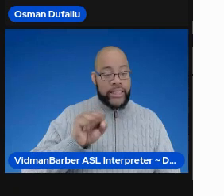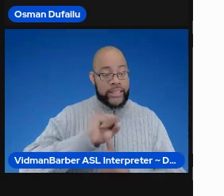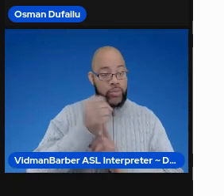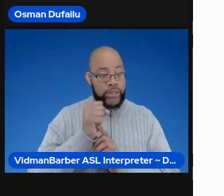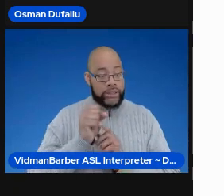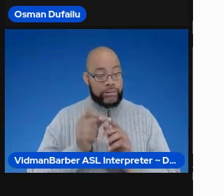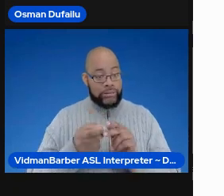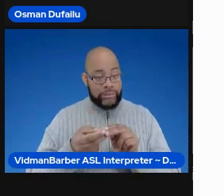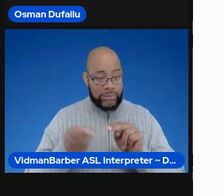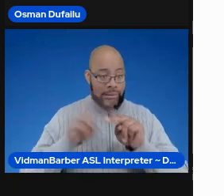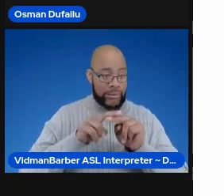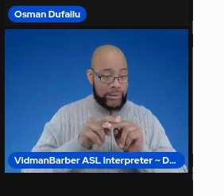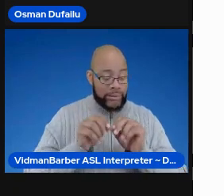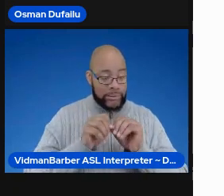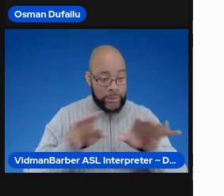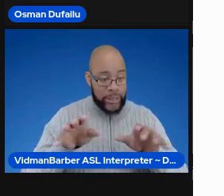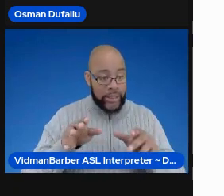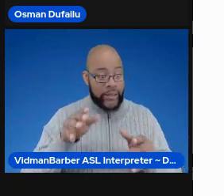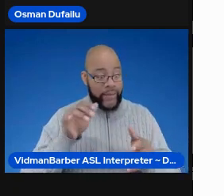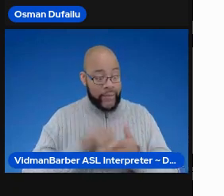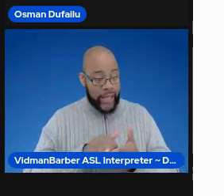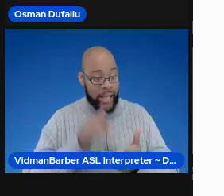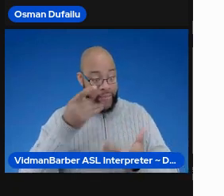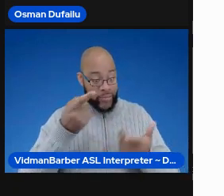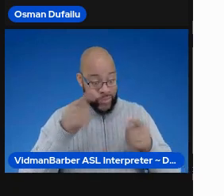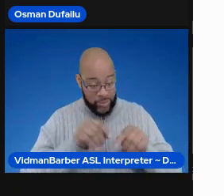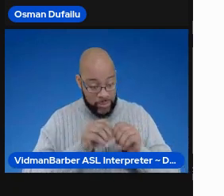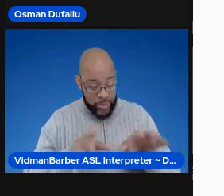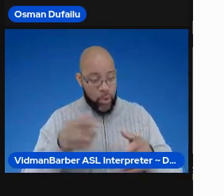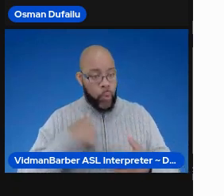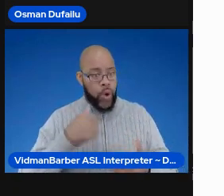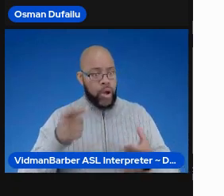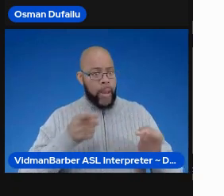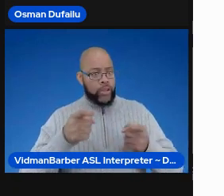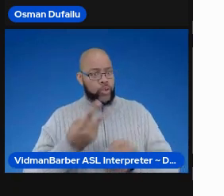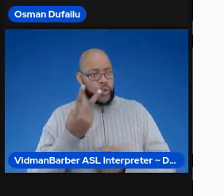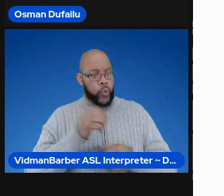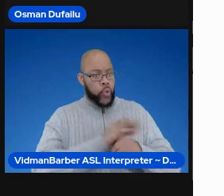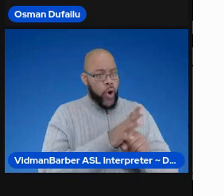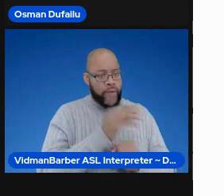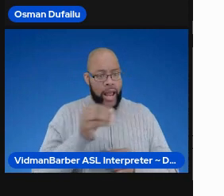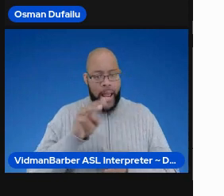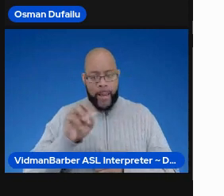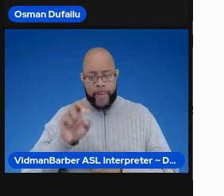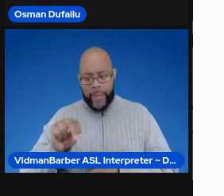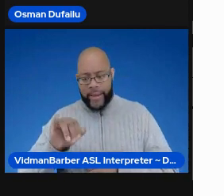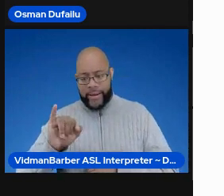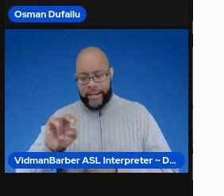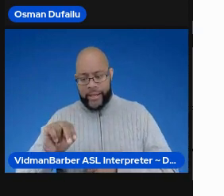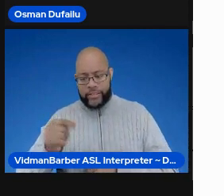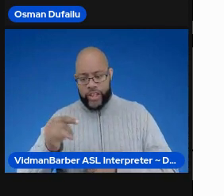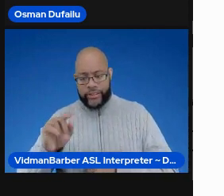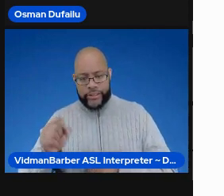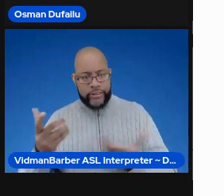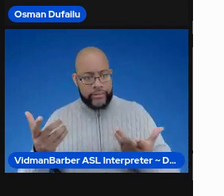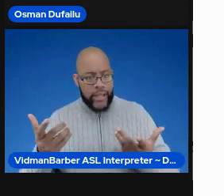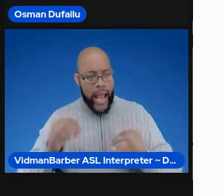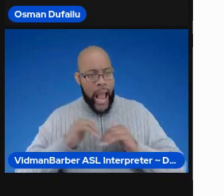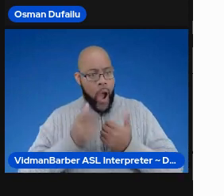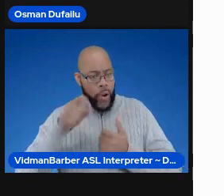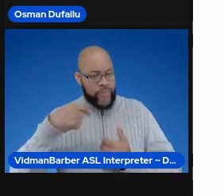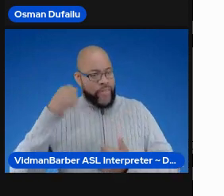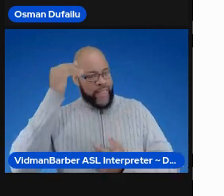been managing two epidemics or pandemics at the same time, and therefore we need to start thinking of how we would be able